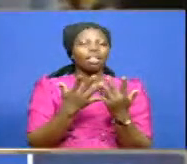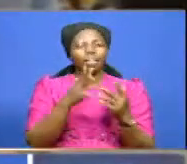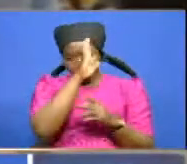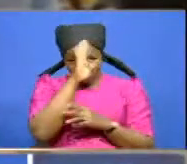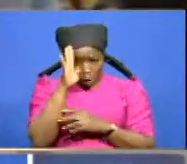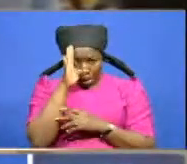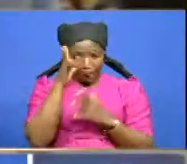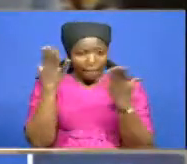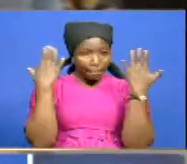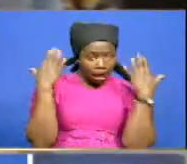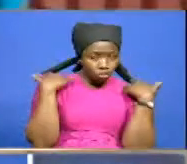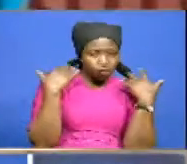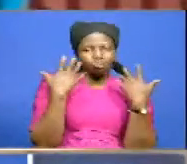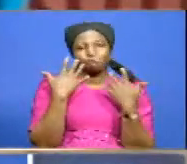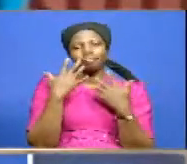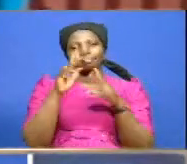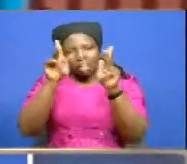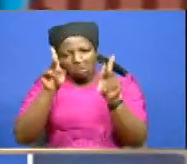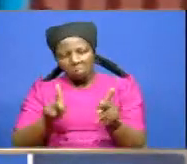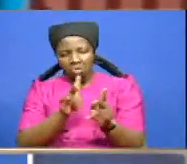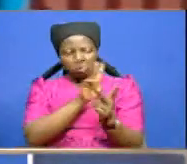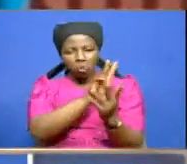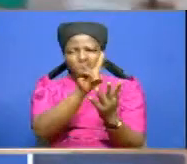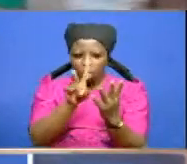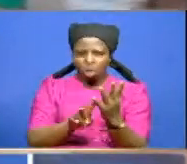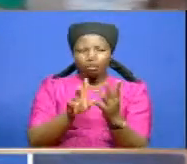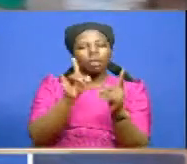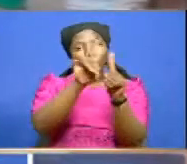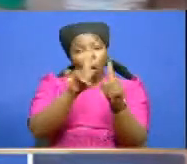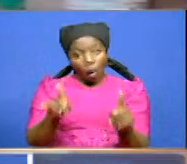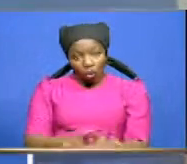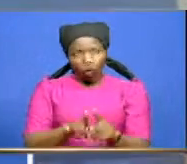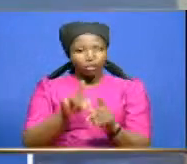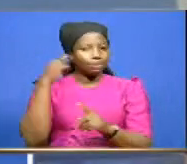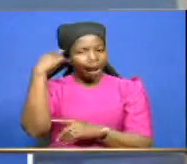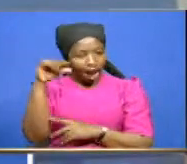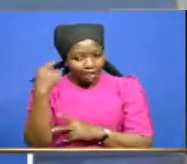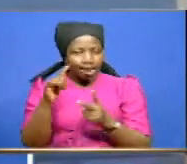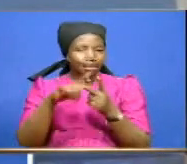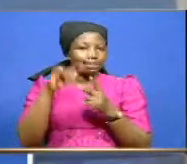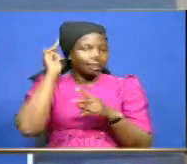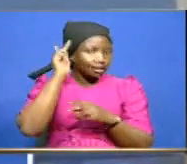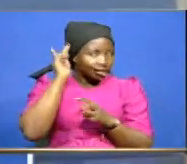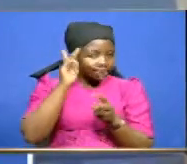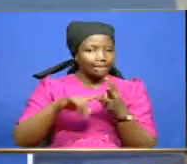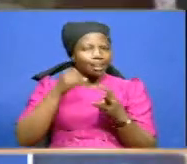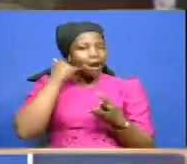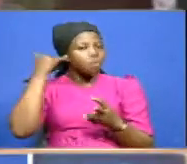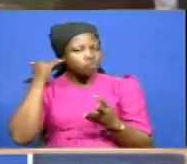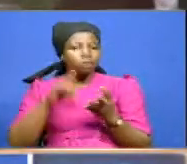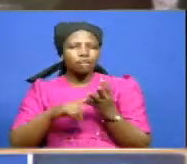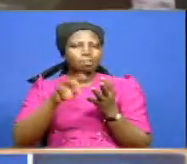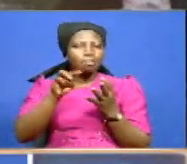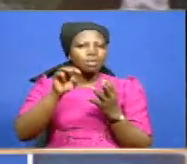Meru, Kisumu 2 cases each, and Garissa, Kisii, Nakuru, Marsabit,